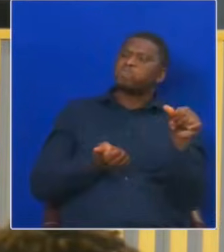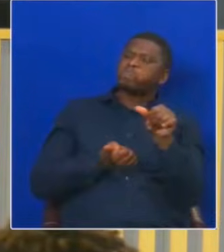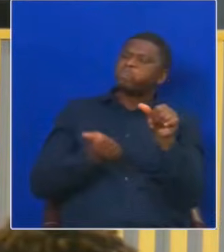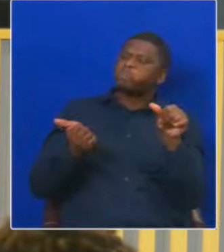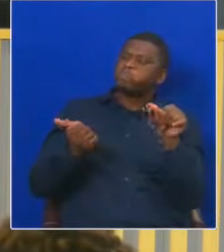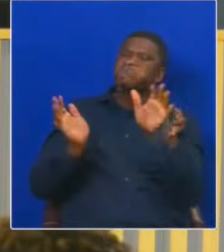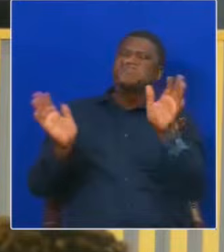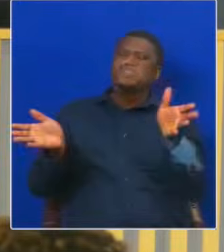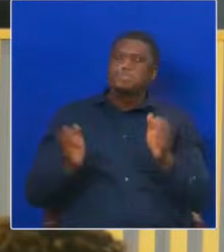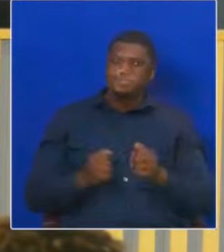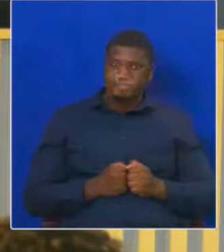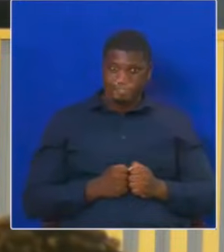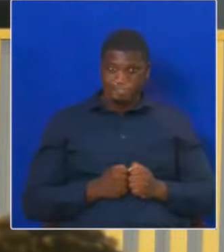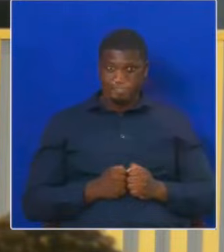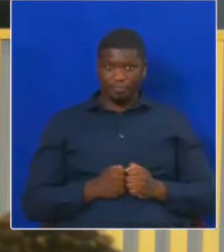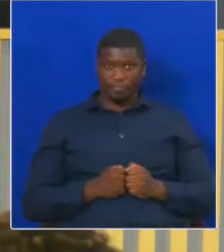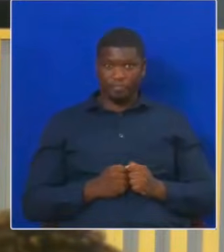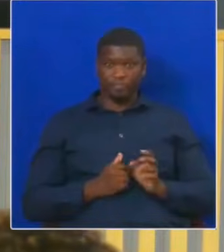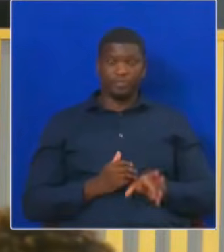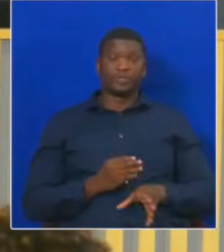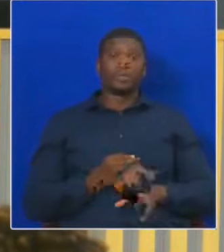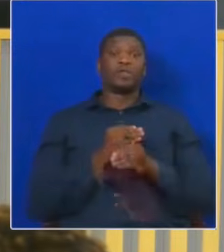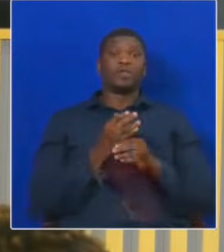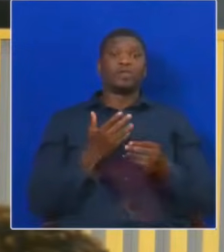And the firearms were indeed